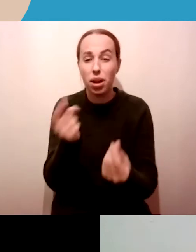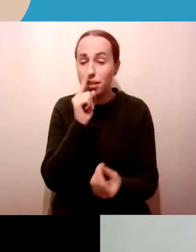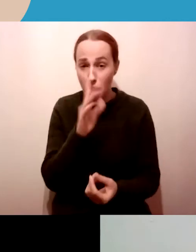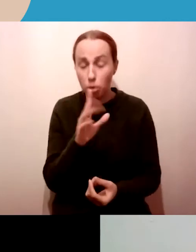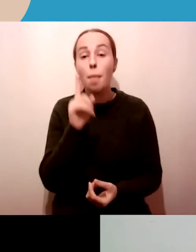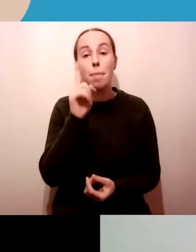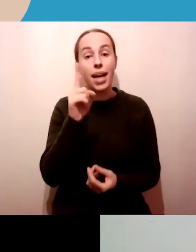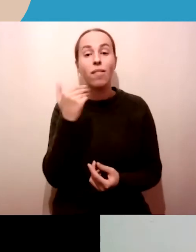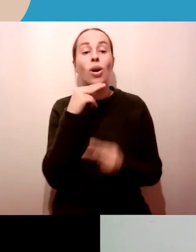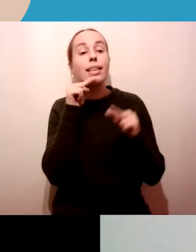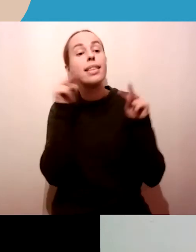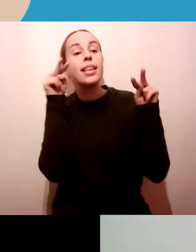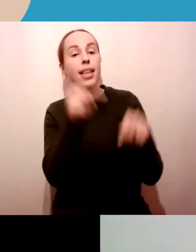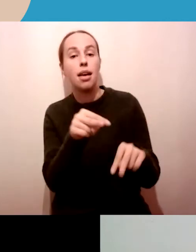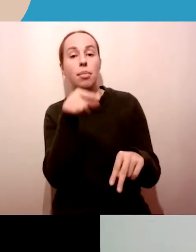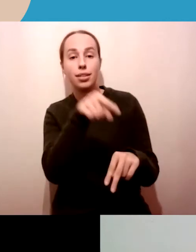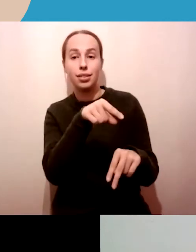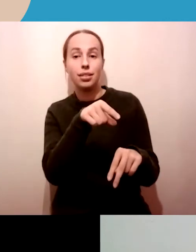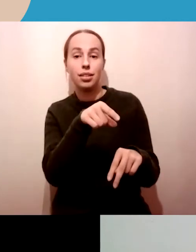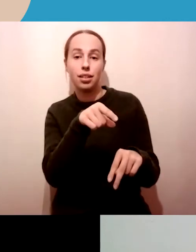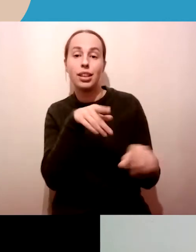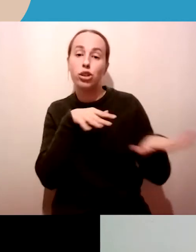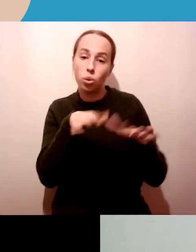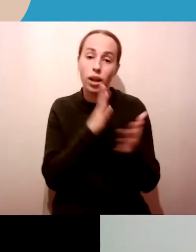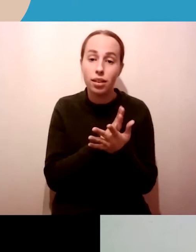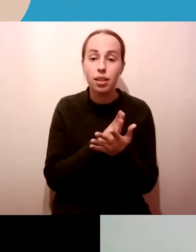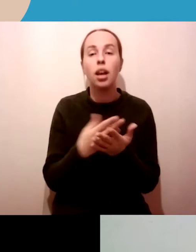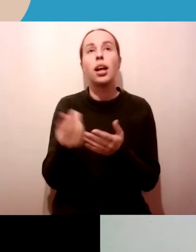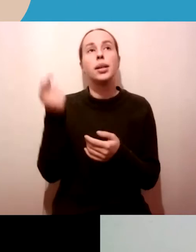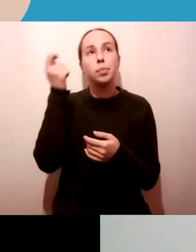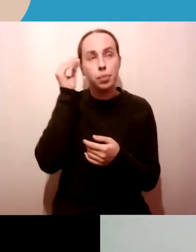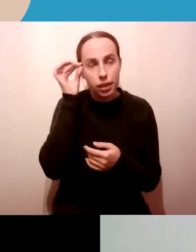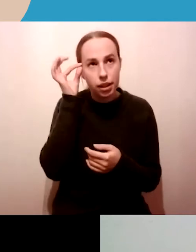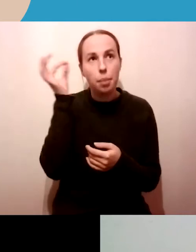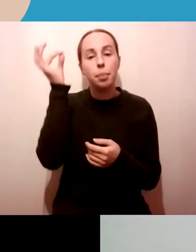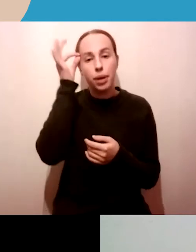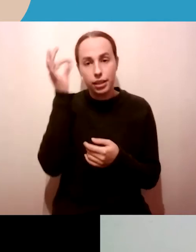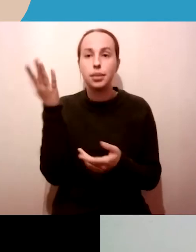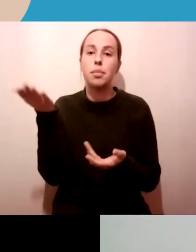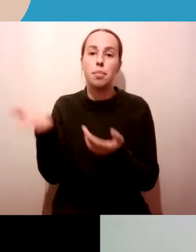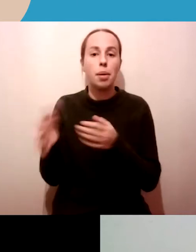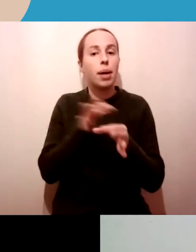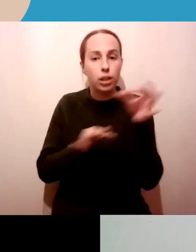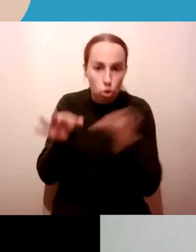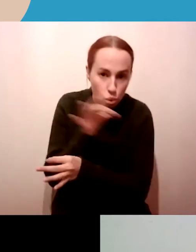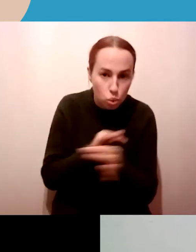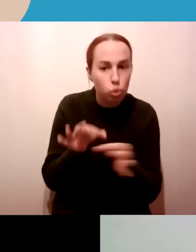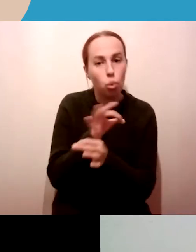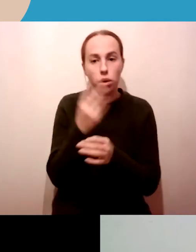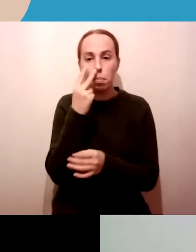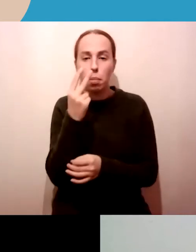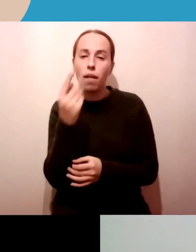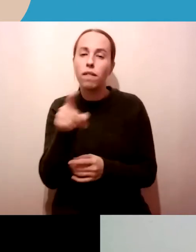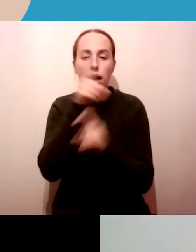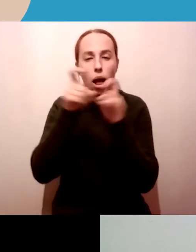to address it through publicizing or through campaign, but we want to draw everybody's attention to it